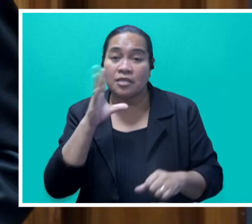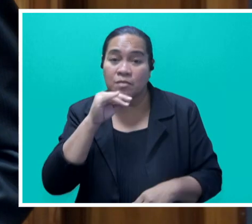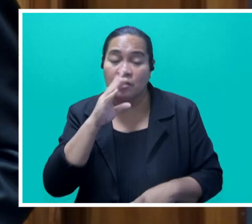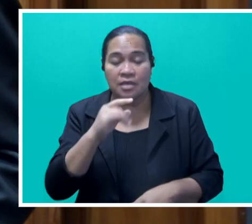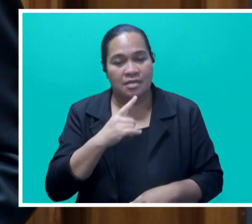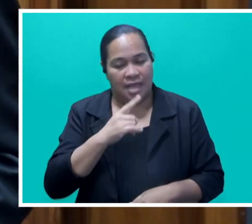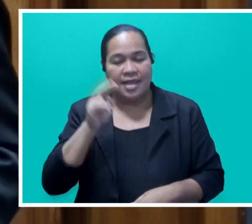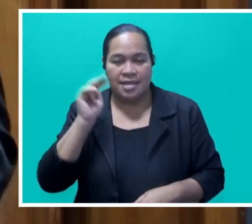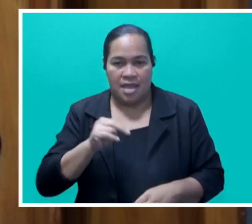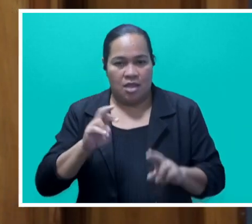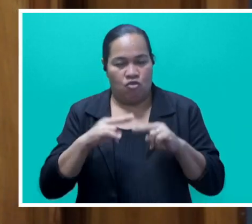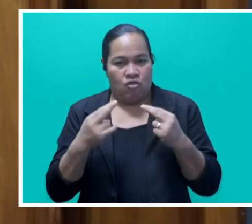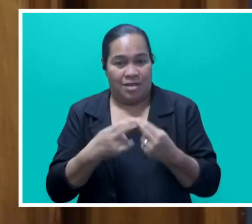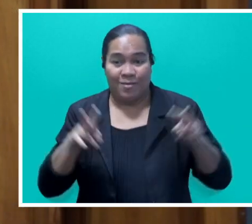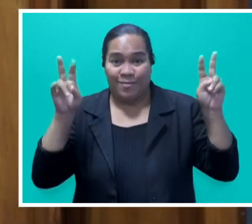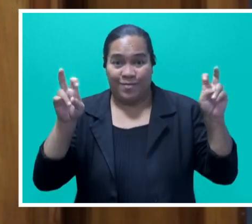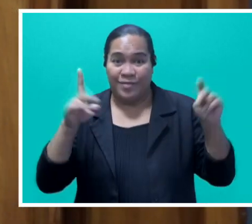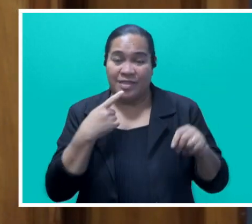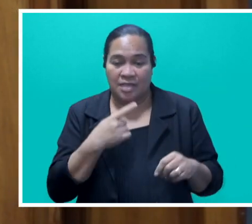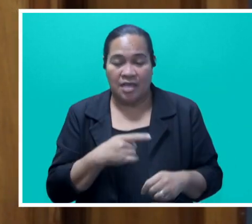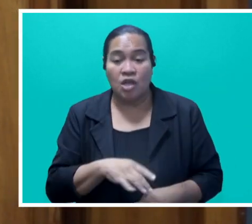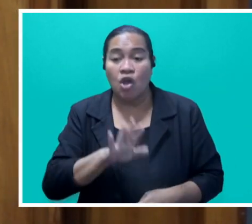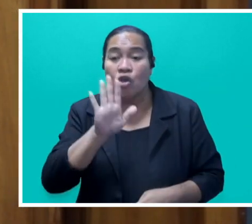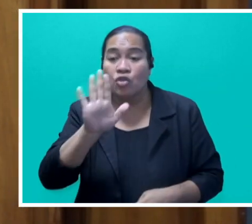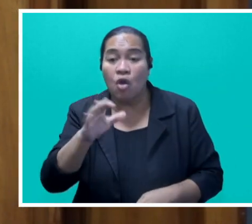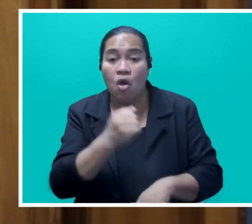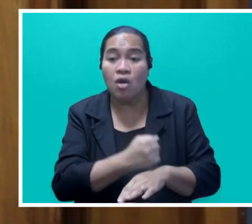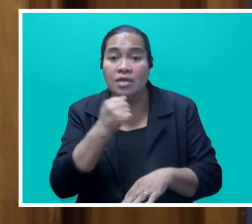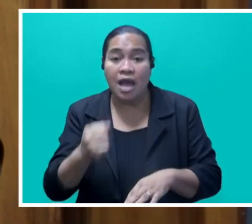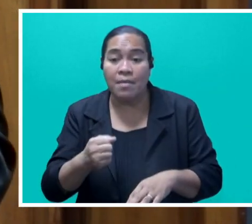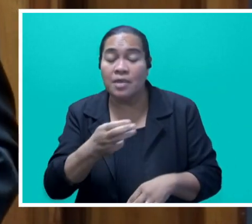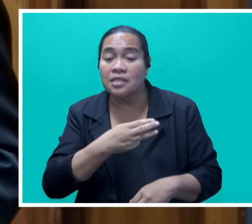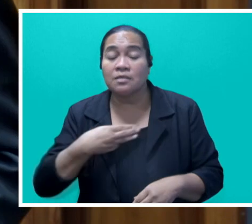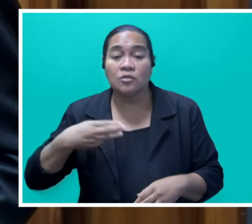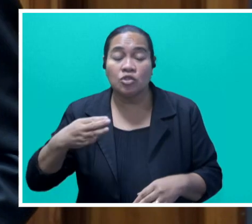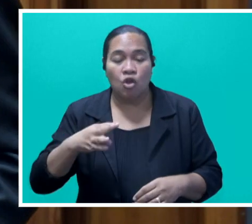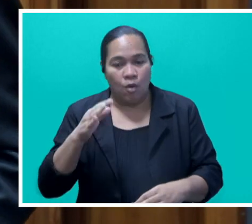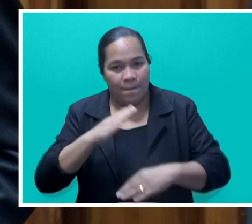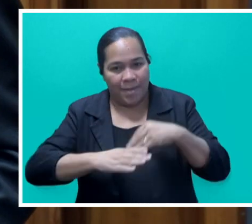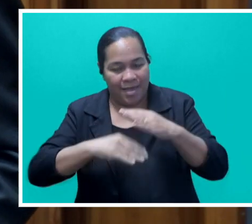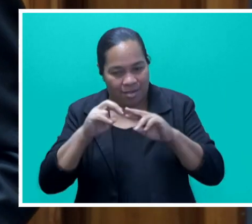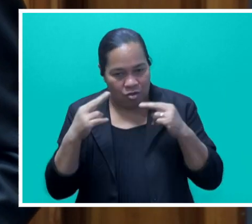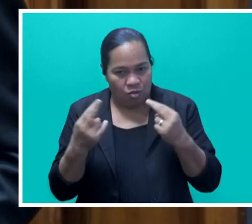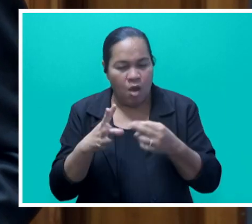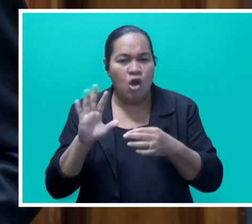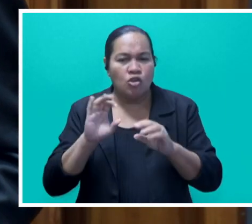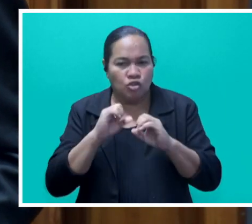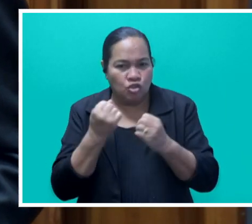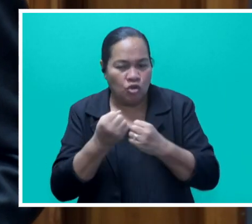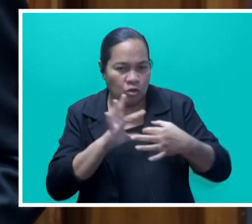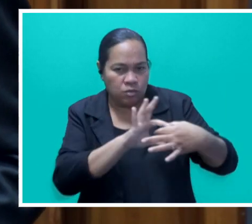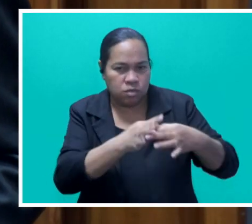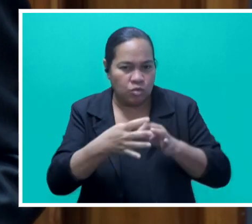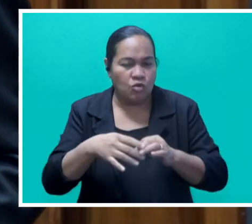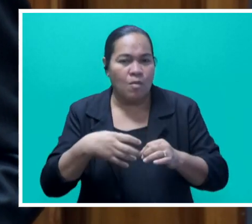unity, and I quote, "Your government's mission is to build unity through social cohesion and further improve and